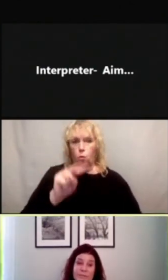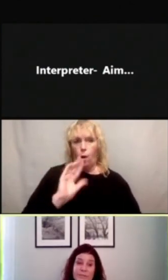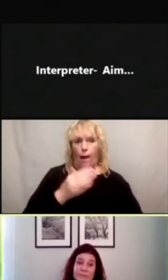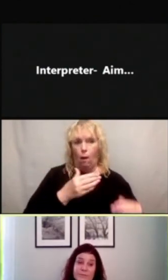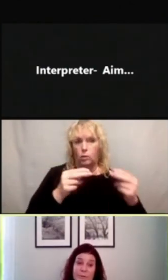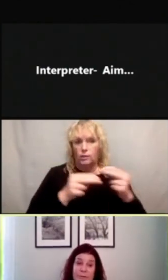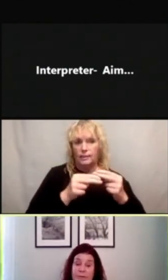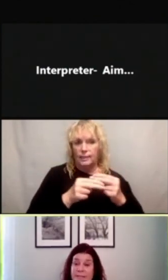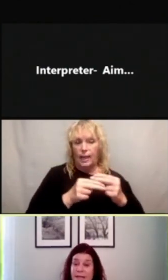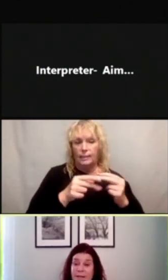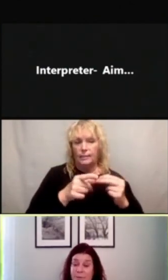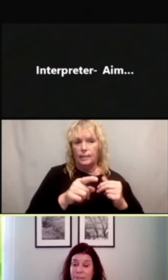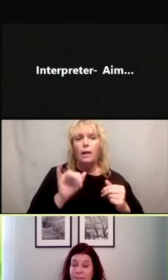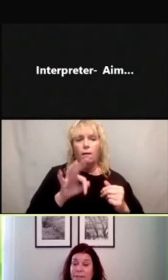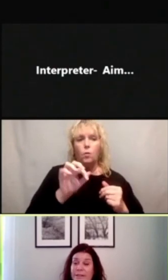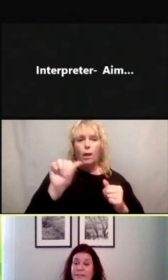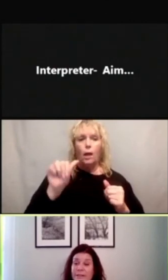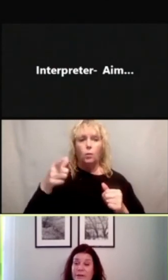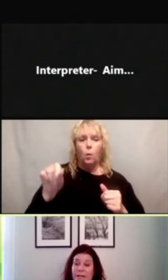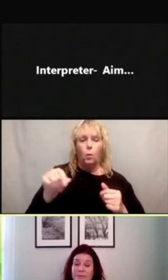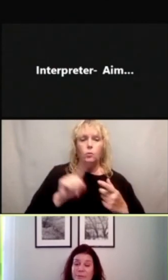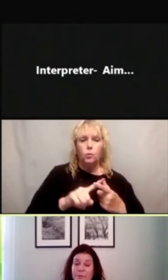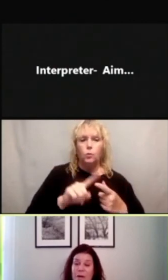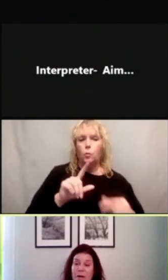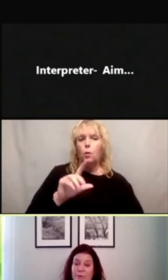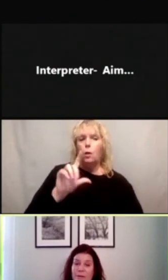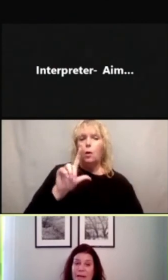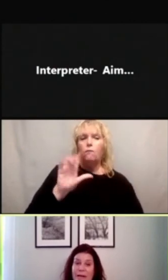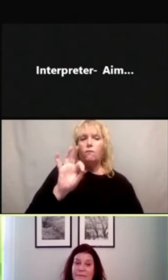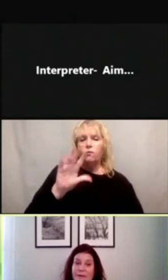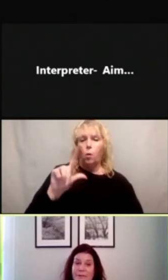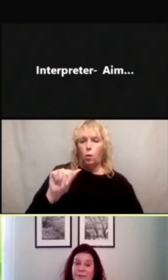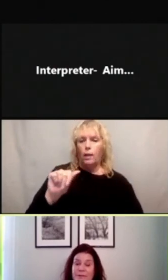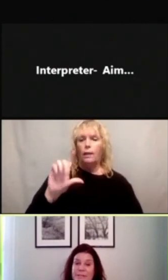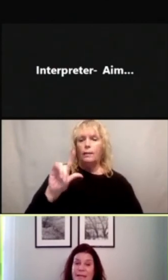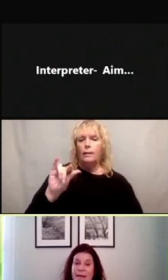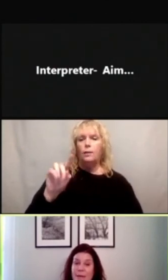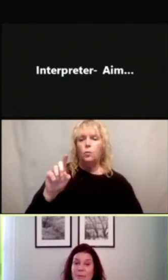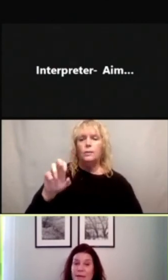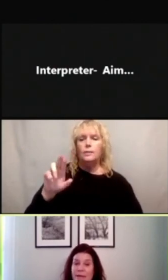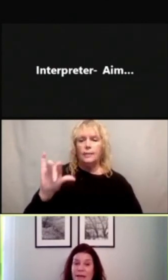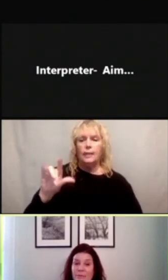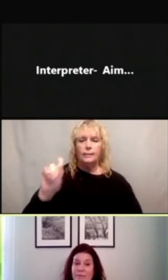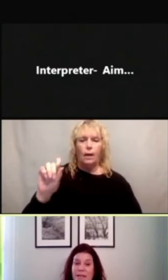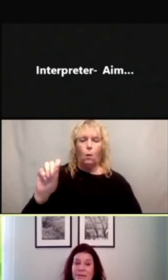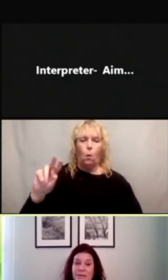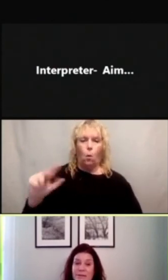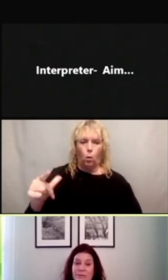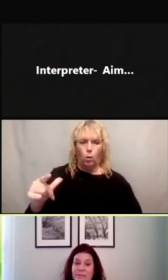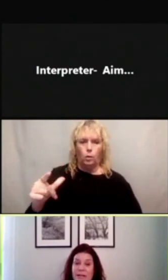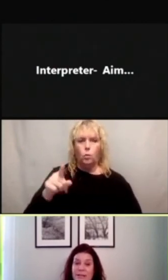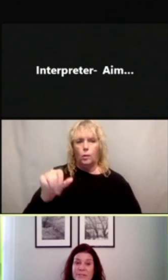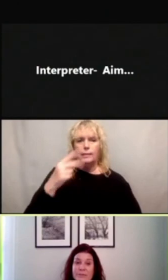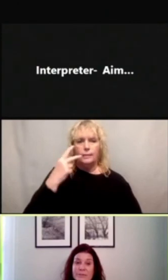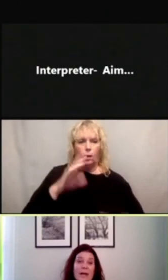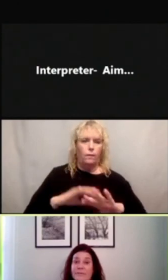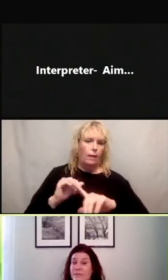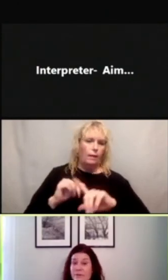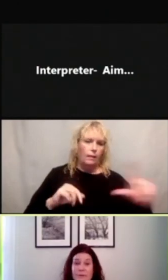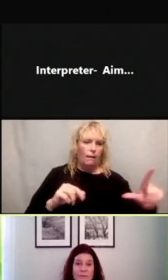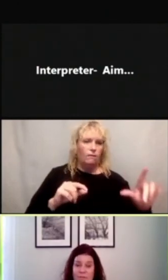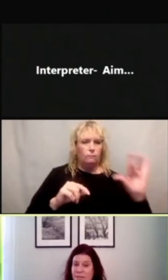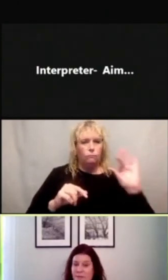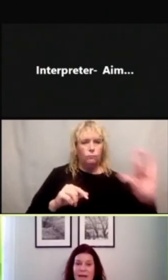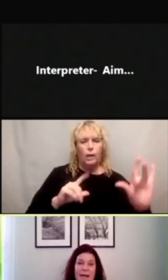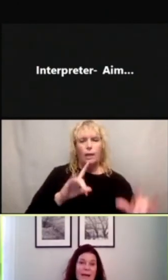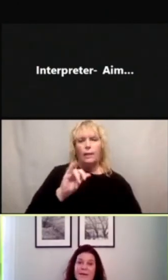to floridaliteracy.org, on our left toolbar, we have a health literacy tab that will take you kind of to a lot of